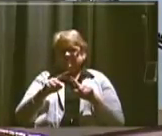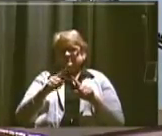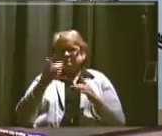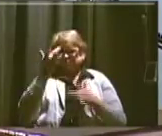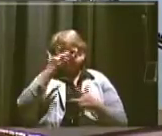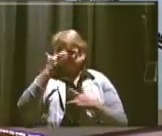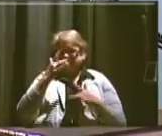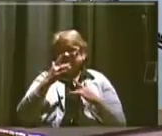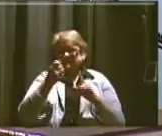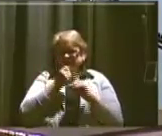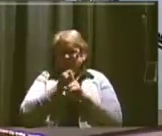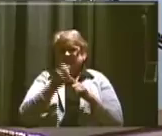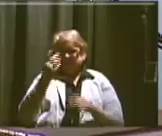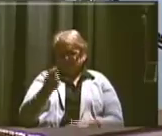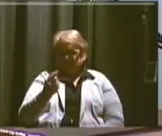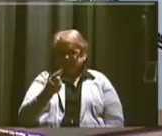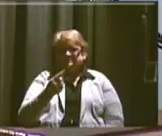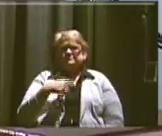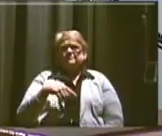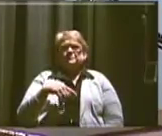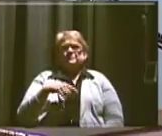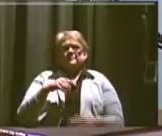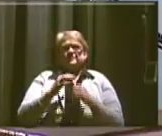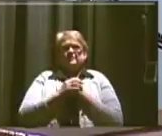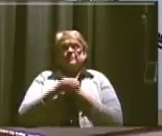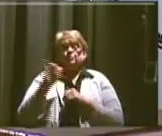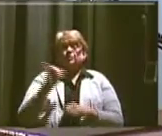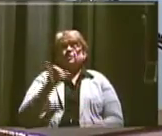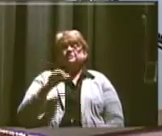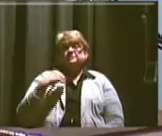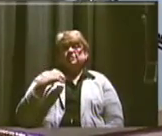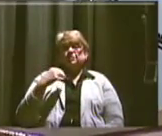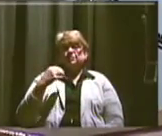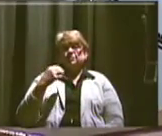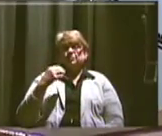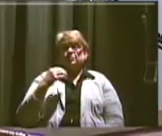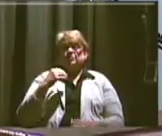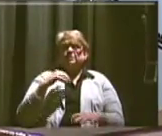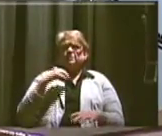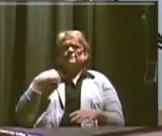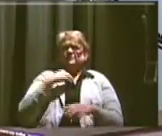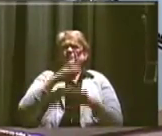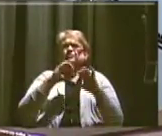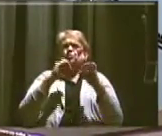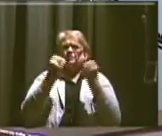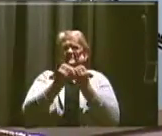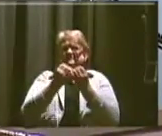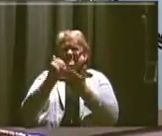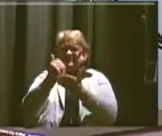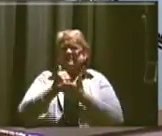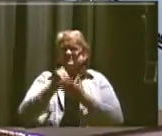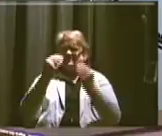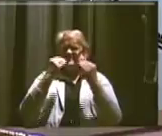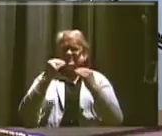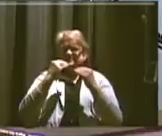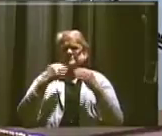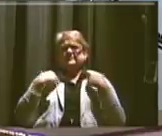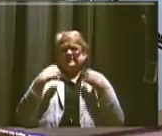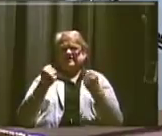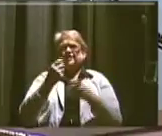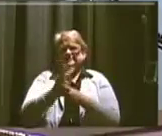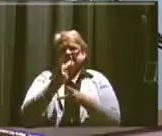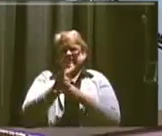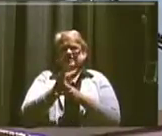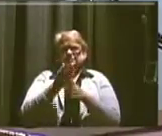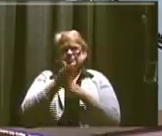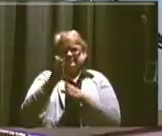also an active member in HOSA, which is an organization that is designed to help teach students about the healthcare profession. And